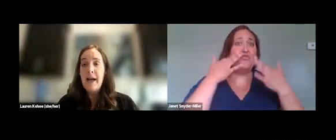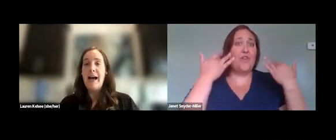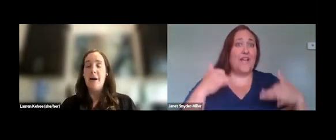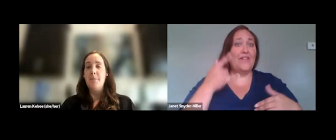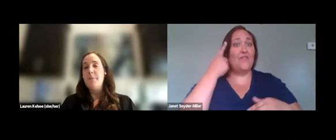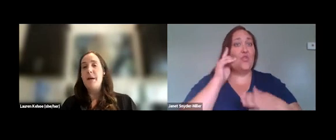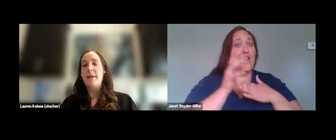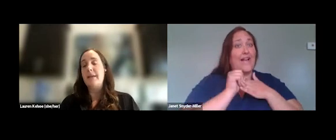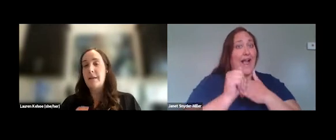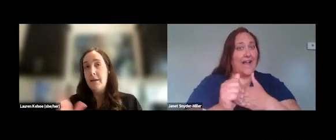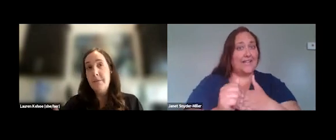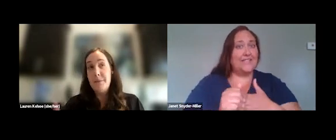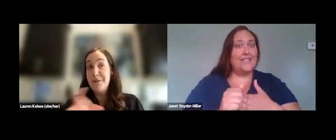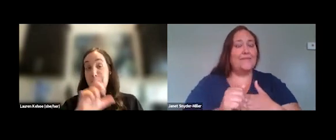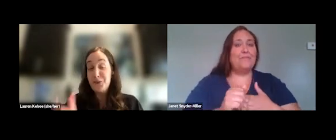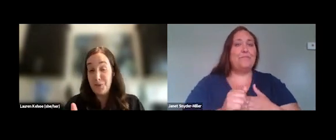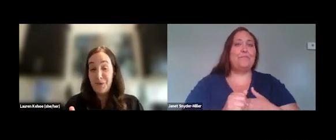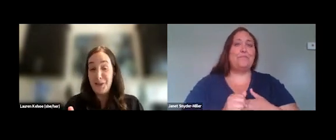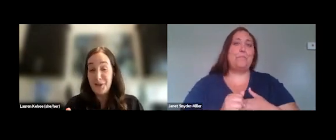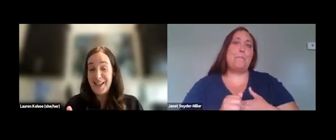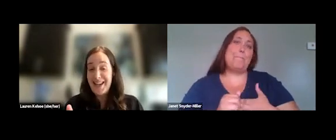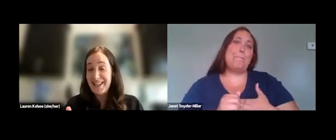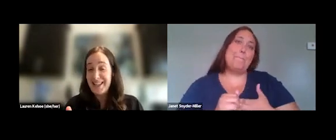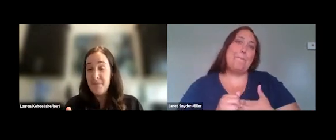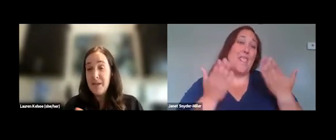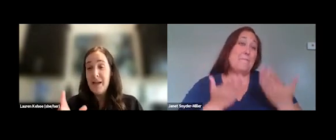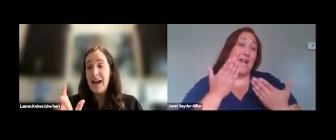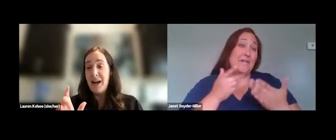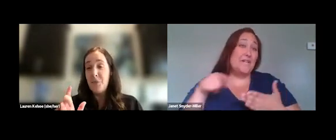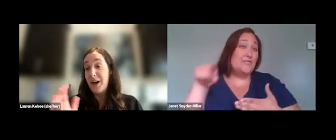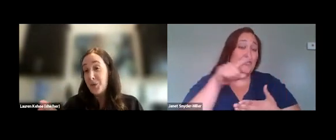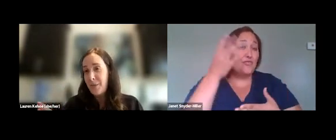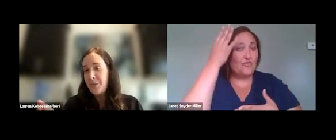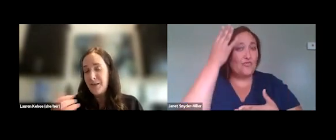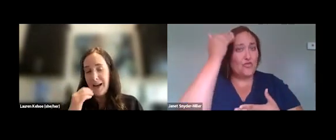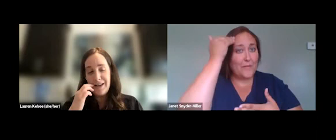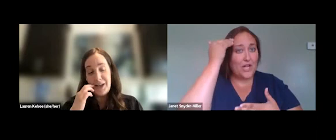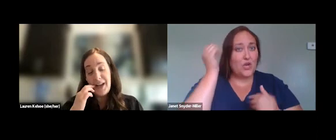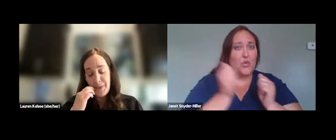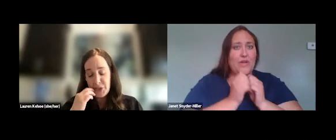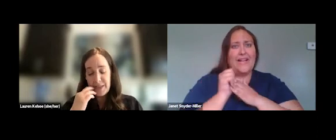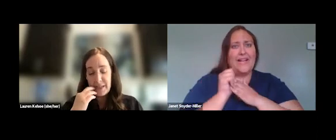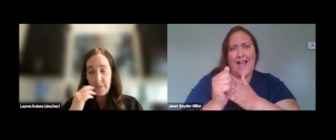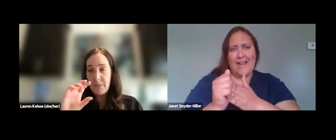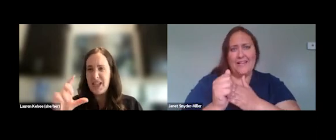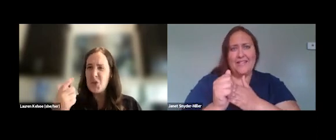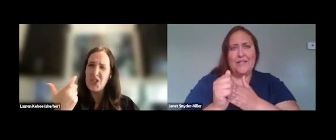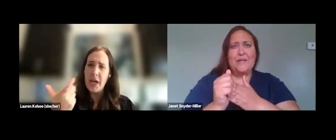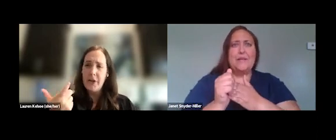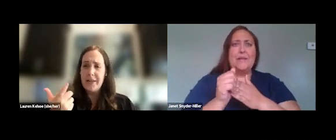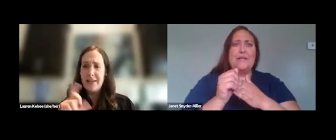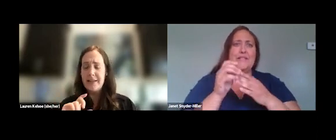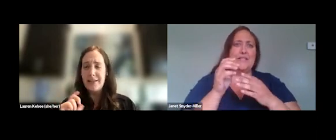guides. I think maybe if you're super familiar with the guide system or any web or content management system, they